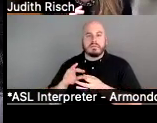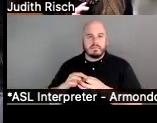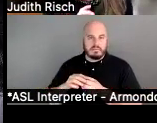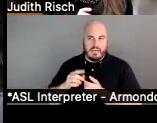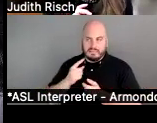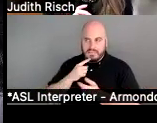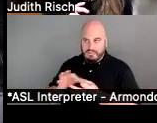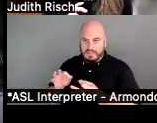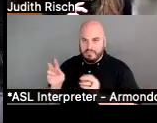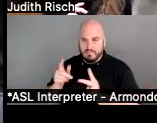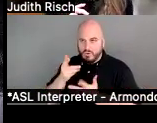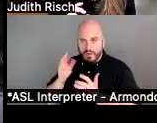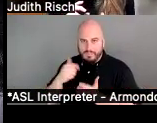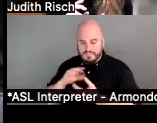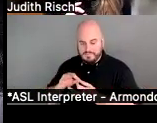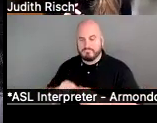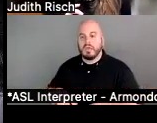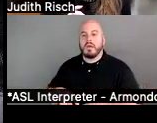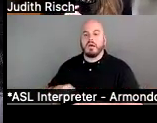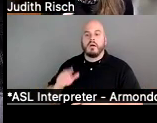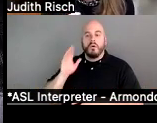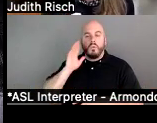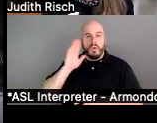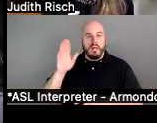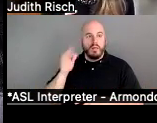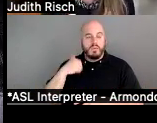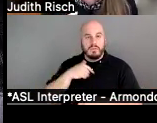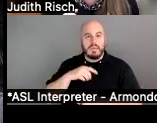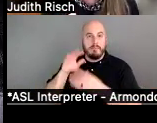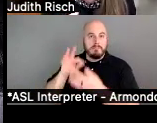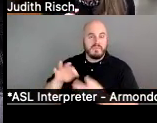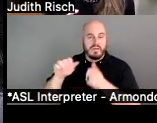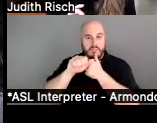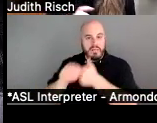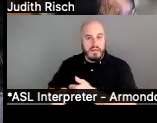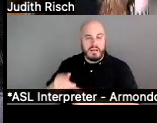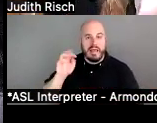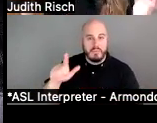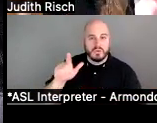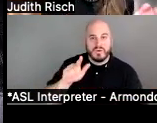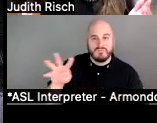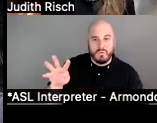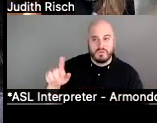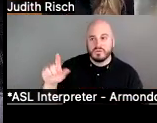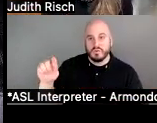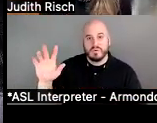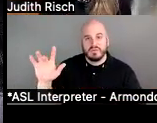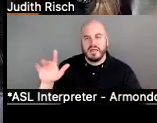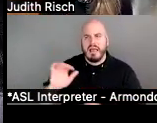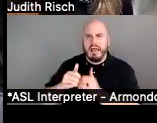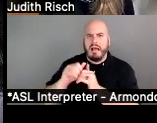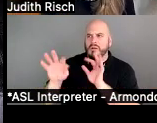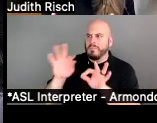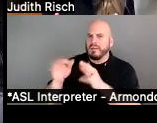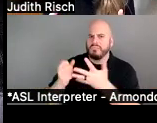to say, are we going to be perfect and compliant on April 24th, 2026? How do we pick priorities? I saw